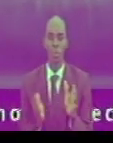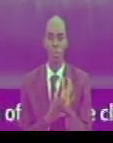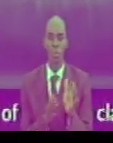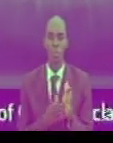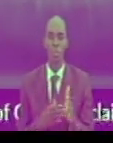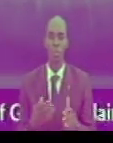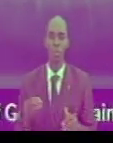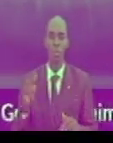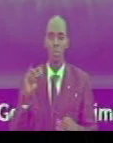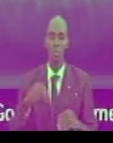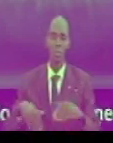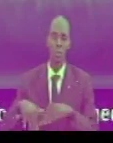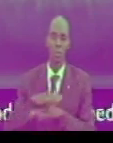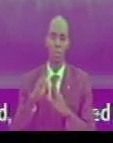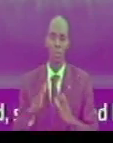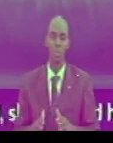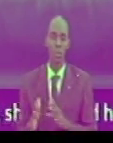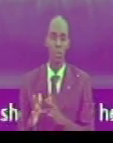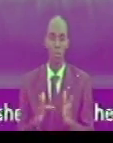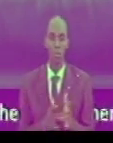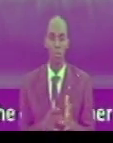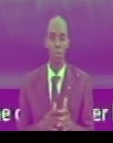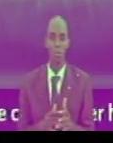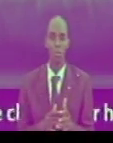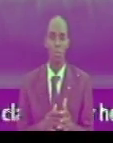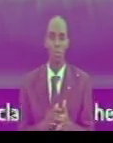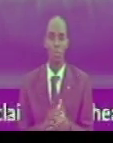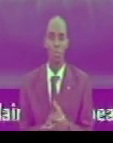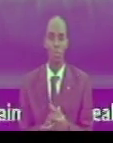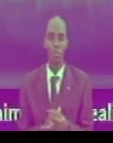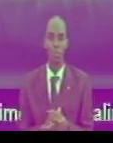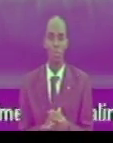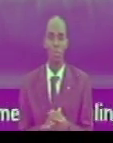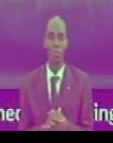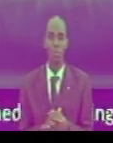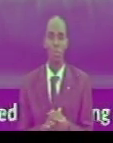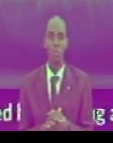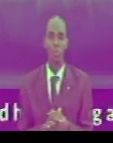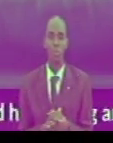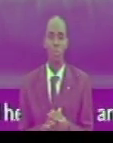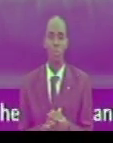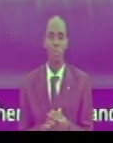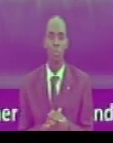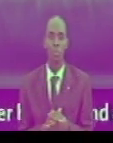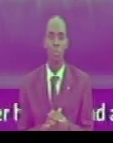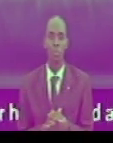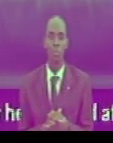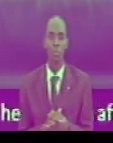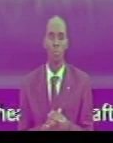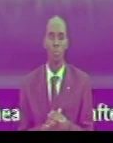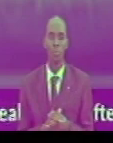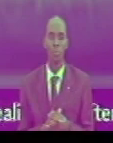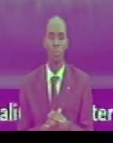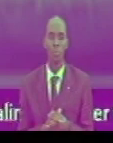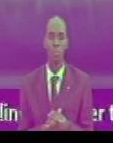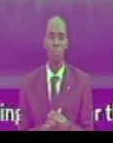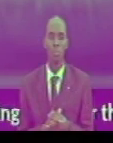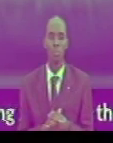from DLCF Akwaed, and I'm here to testify to the goodness of God over my life,